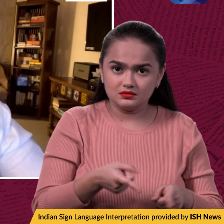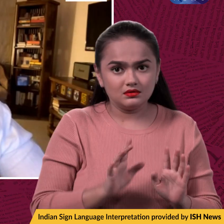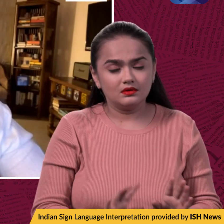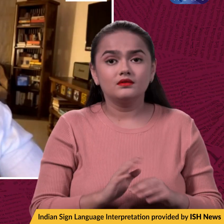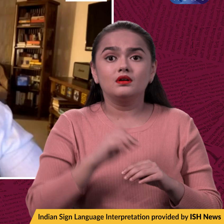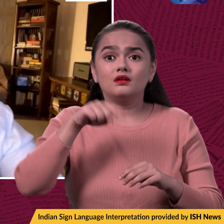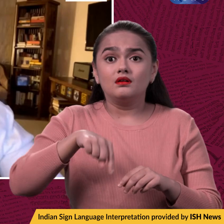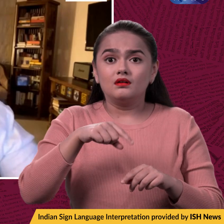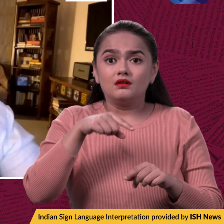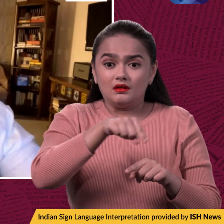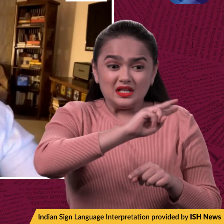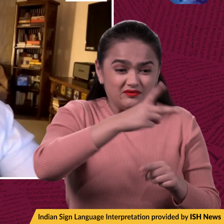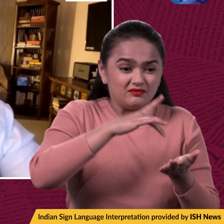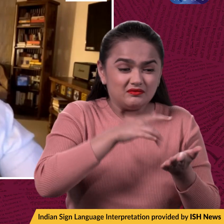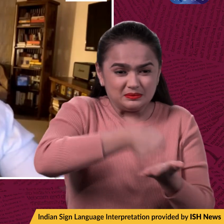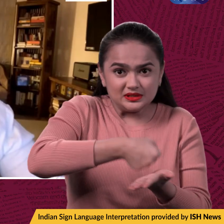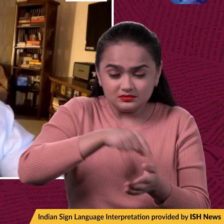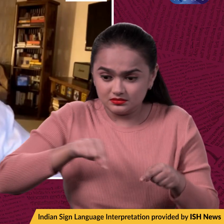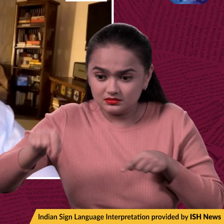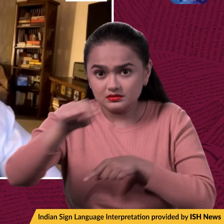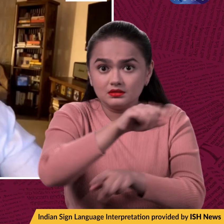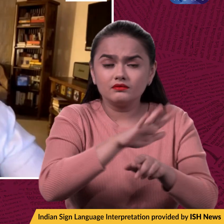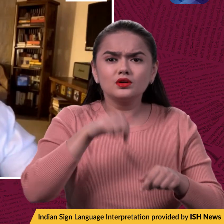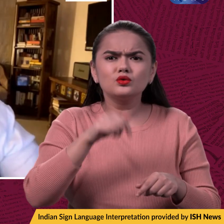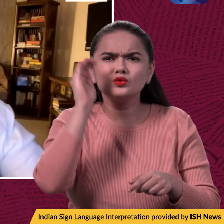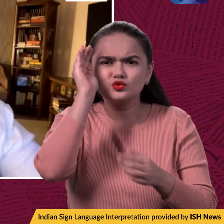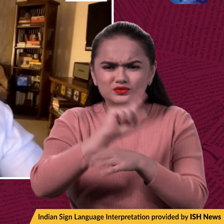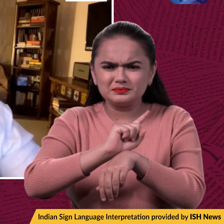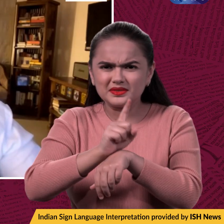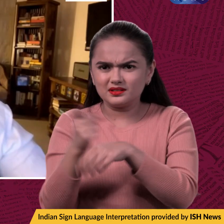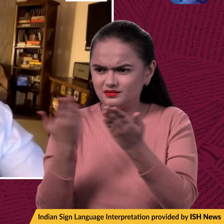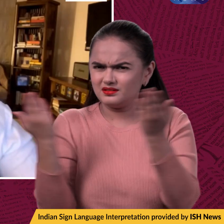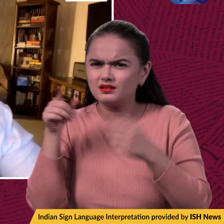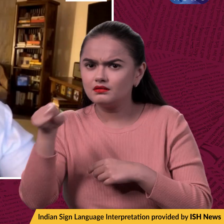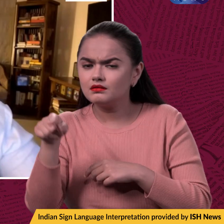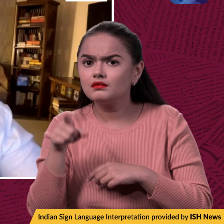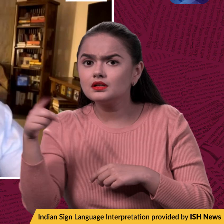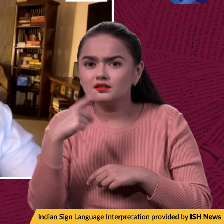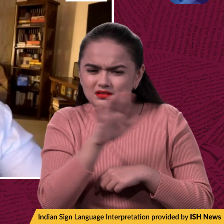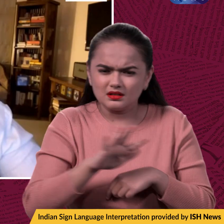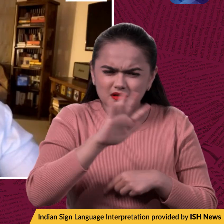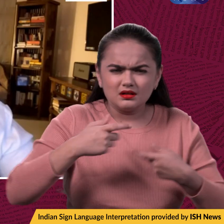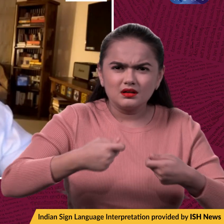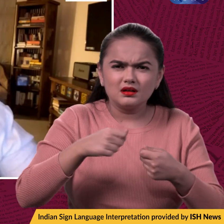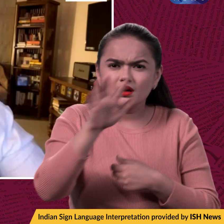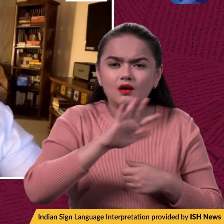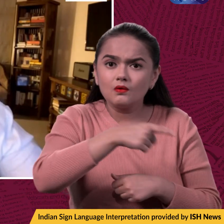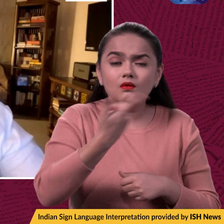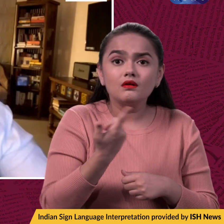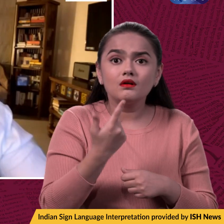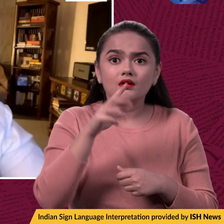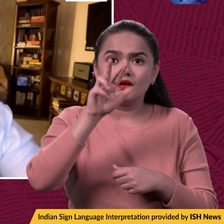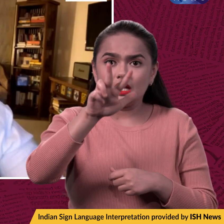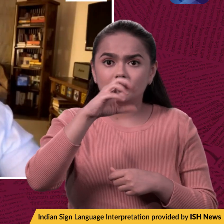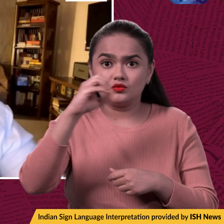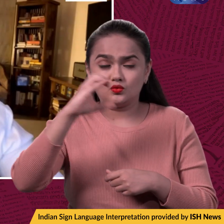in sorties in 19 different places. According to News Minute, as per initial estimates, the Roads and Buildings Department,